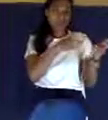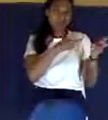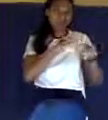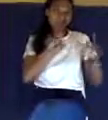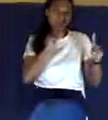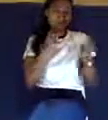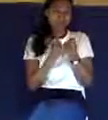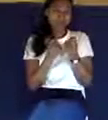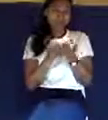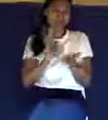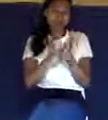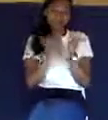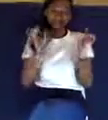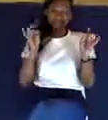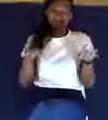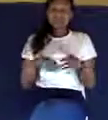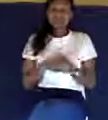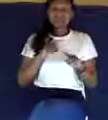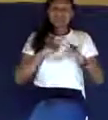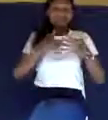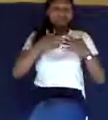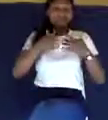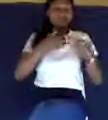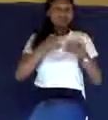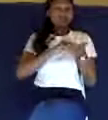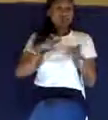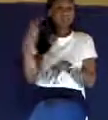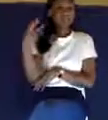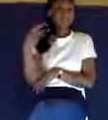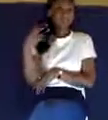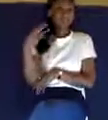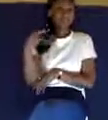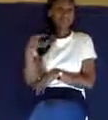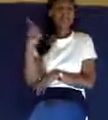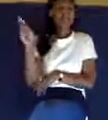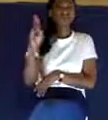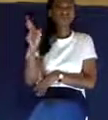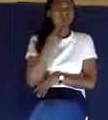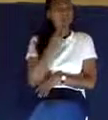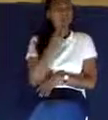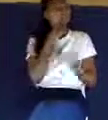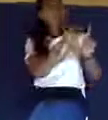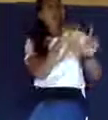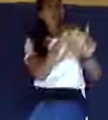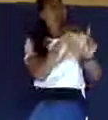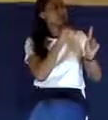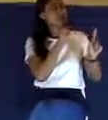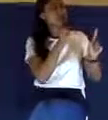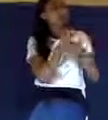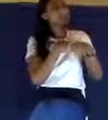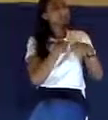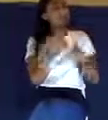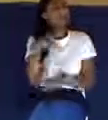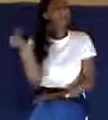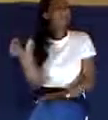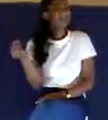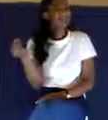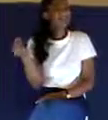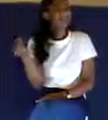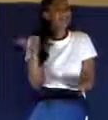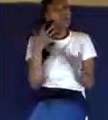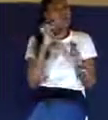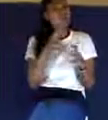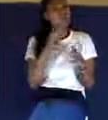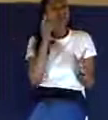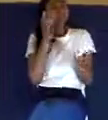support it. Look at verse 16. And Ruth said, entreat me not to leave thee, or to return from